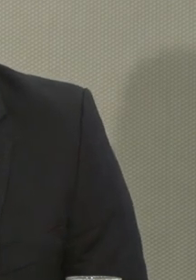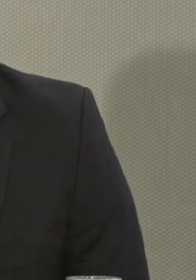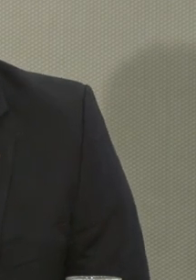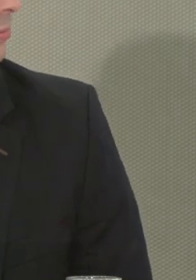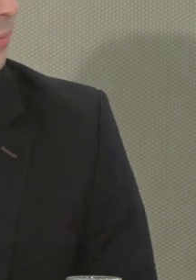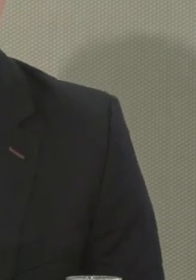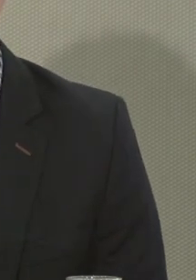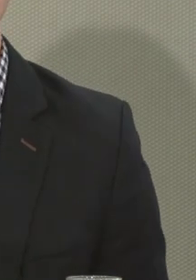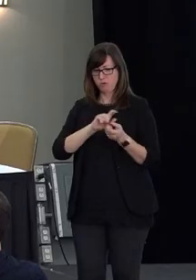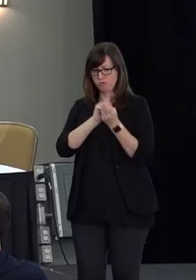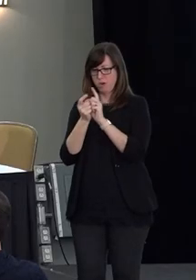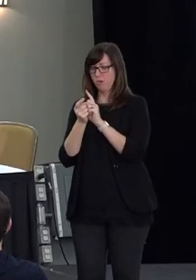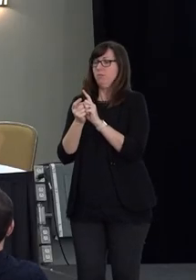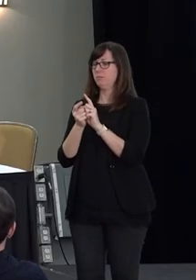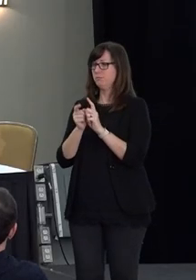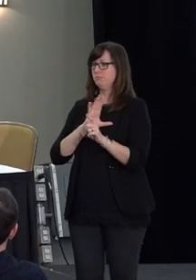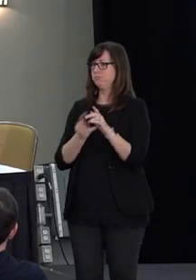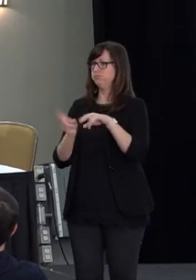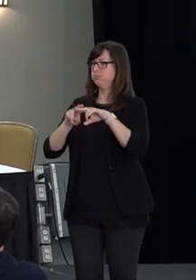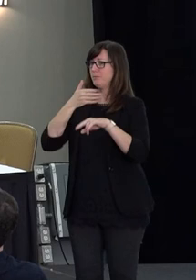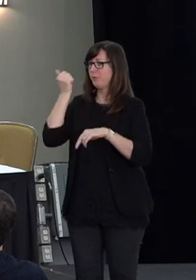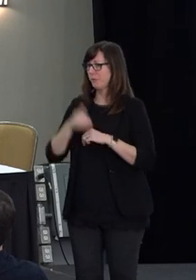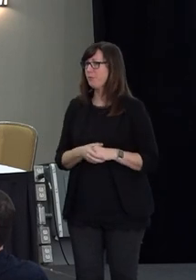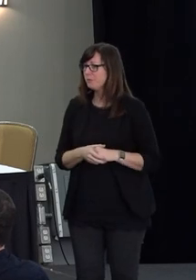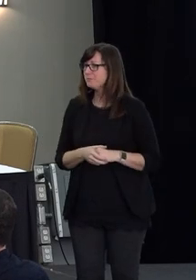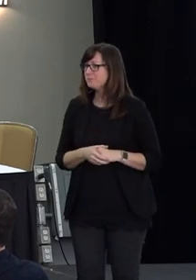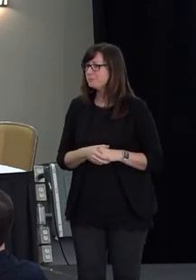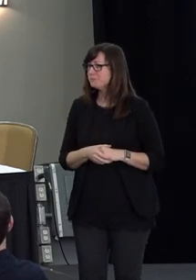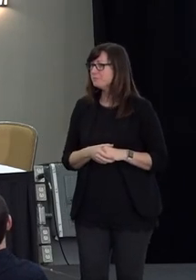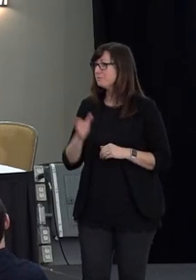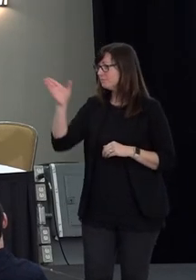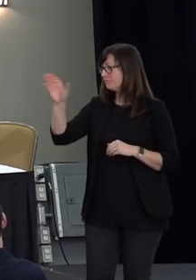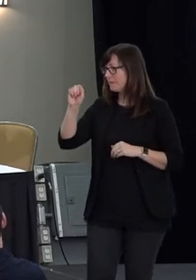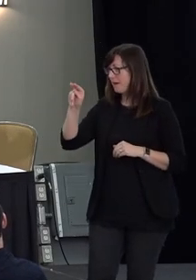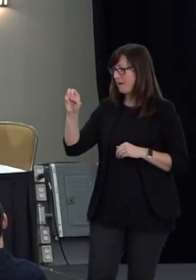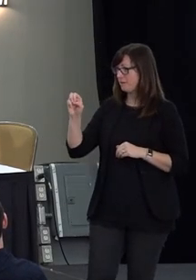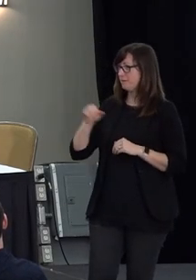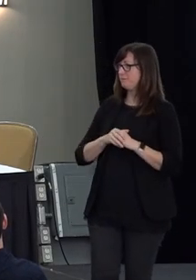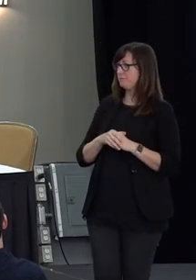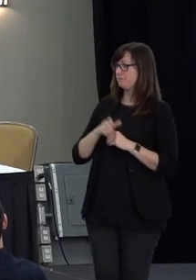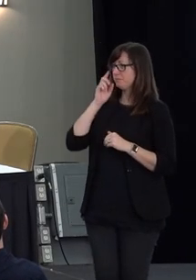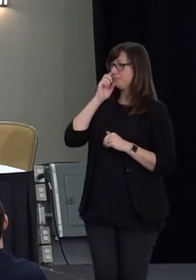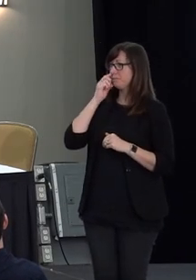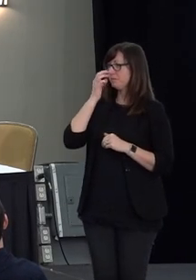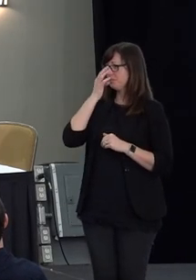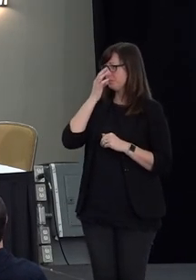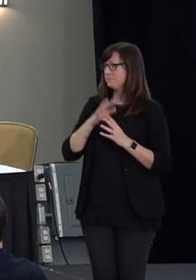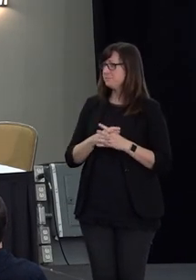change our norms. Anne? Hi. I'm just